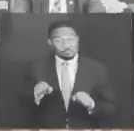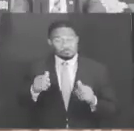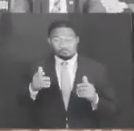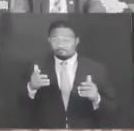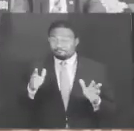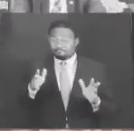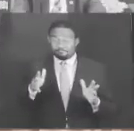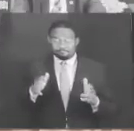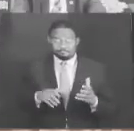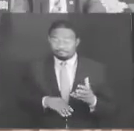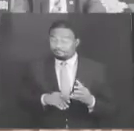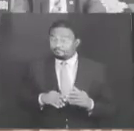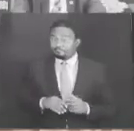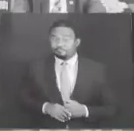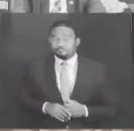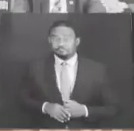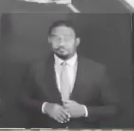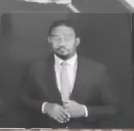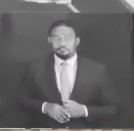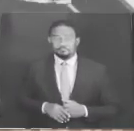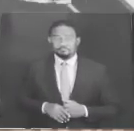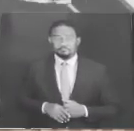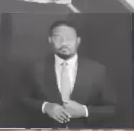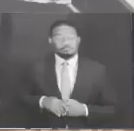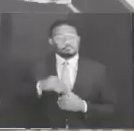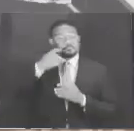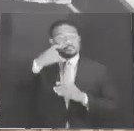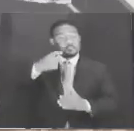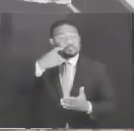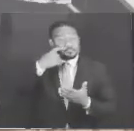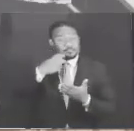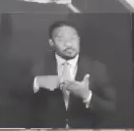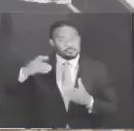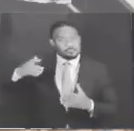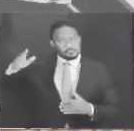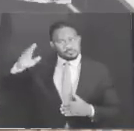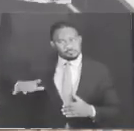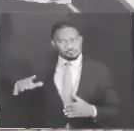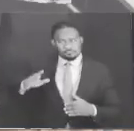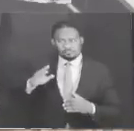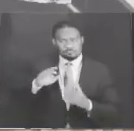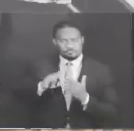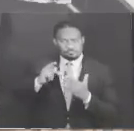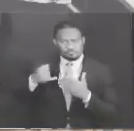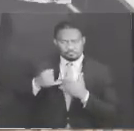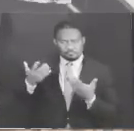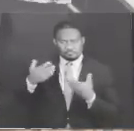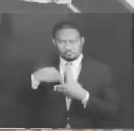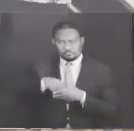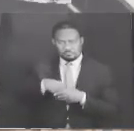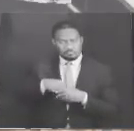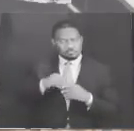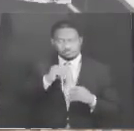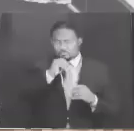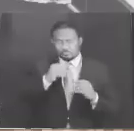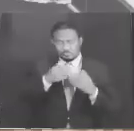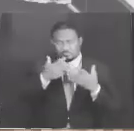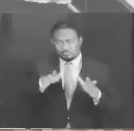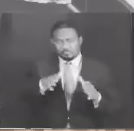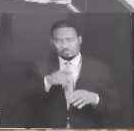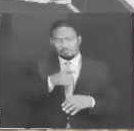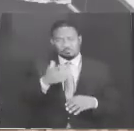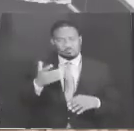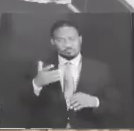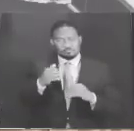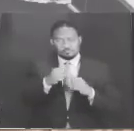Speaker, finally, recognizing the need to complete abandoned legacy projects, including the numerous uncompleted structures left